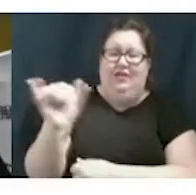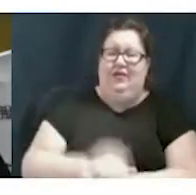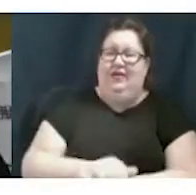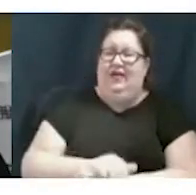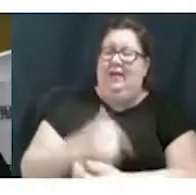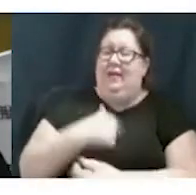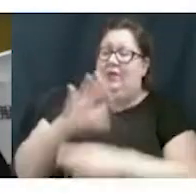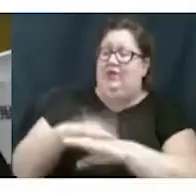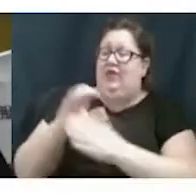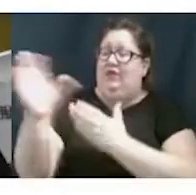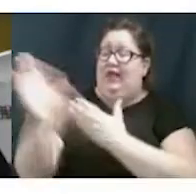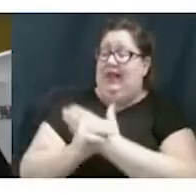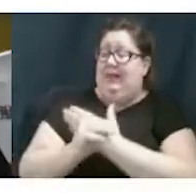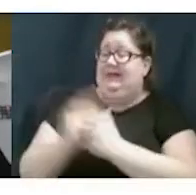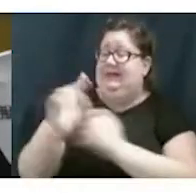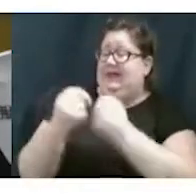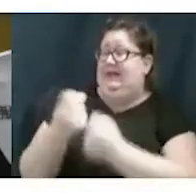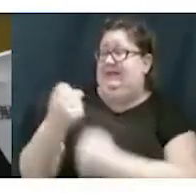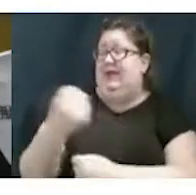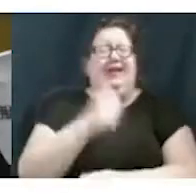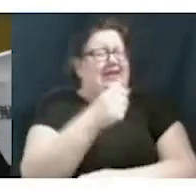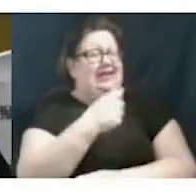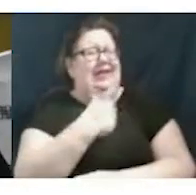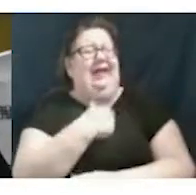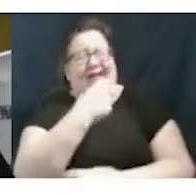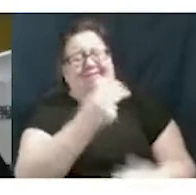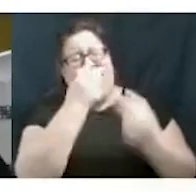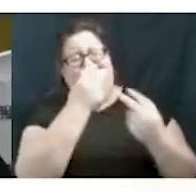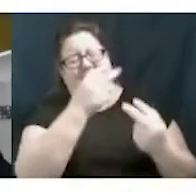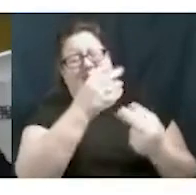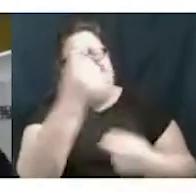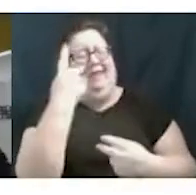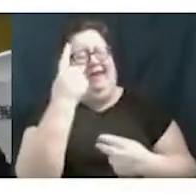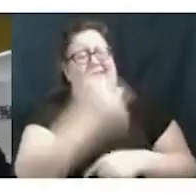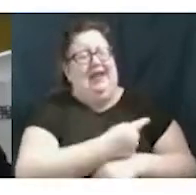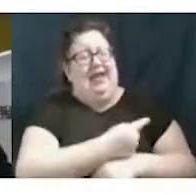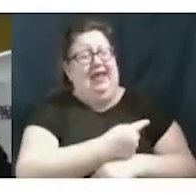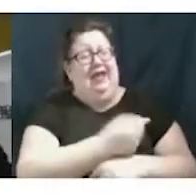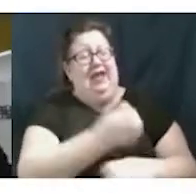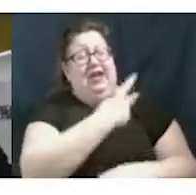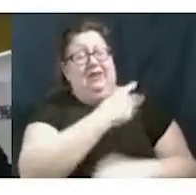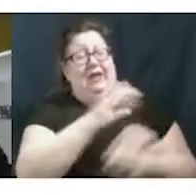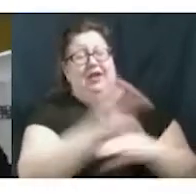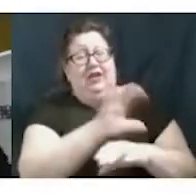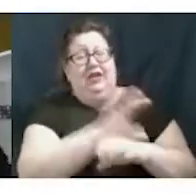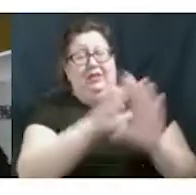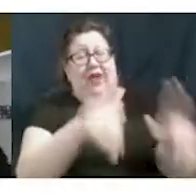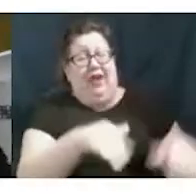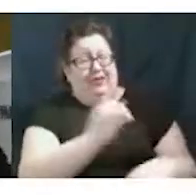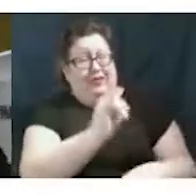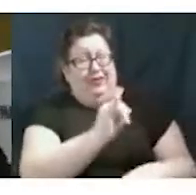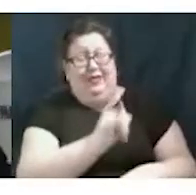I was. Yeah, I moved back in the day. You go back Computer House 1 and Computer House 2 days too, Dennis?